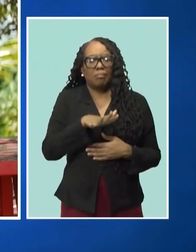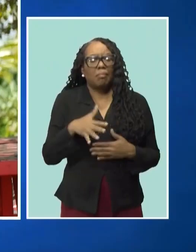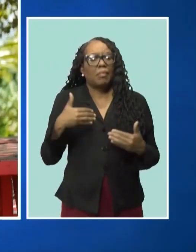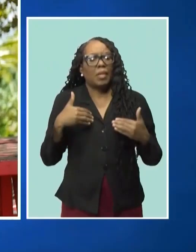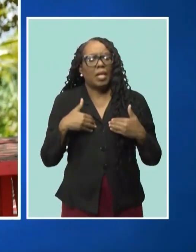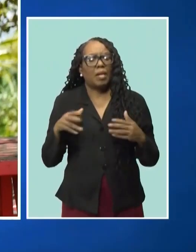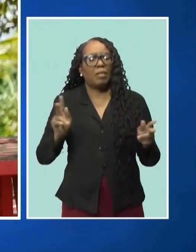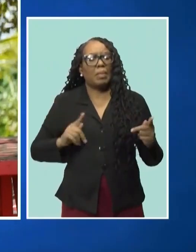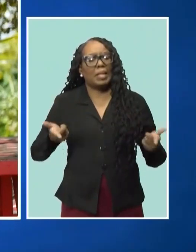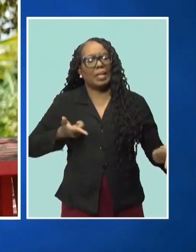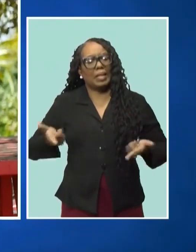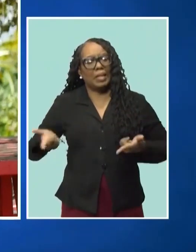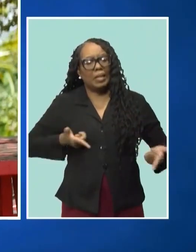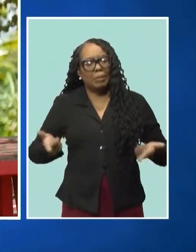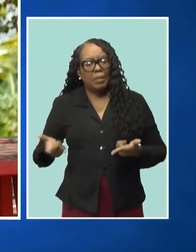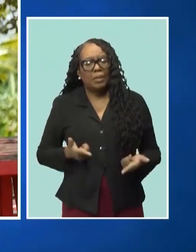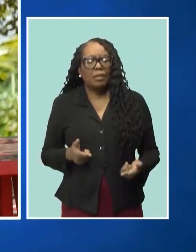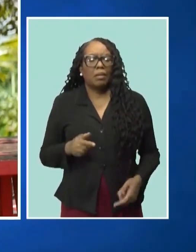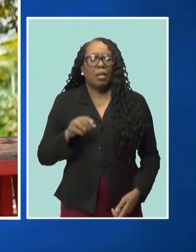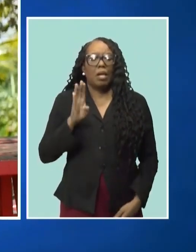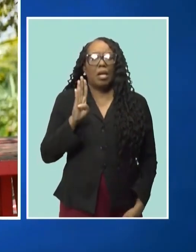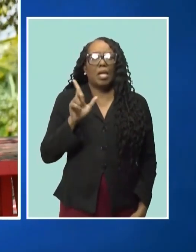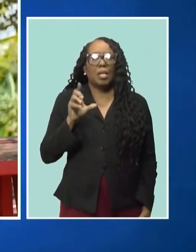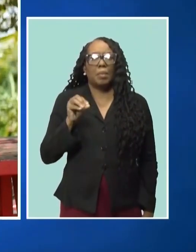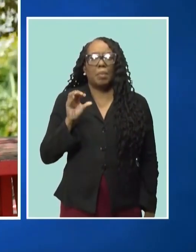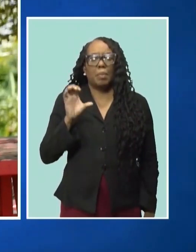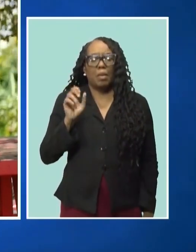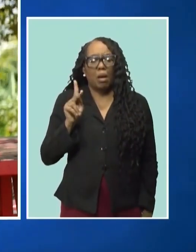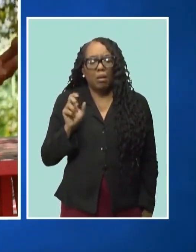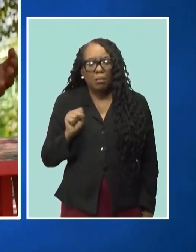man respect, and things. They got Muslims here,